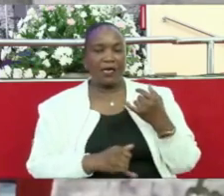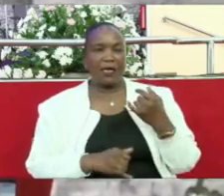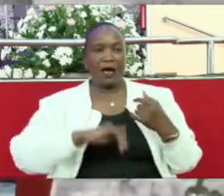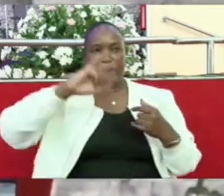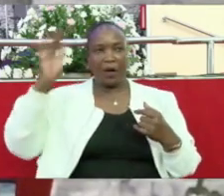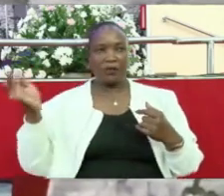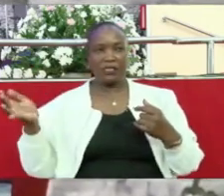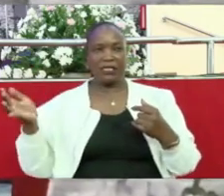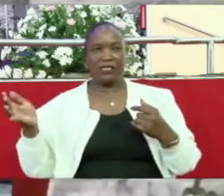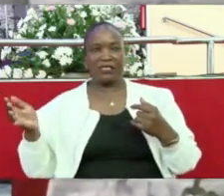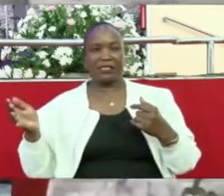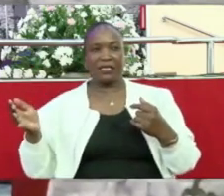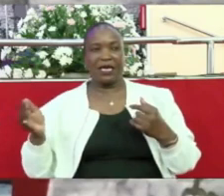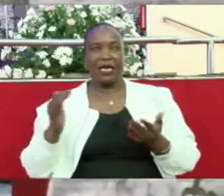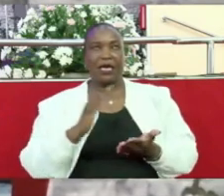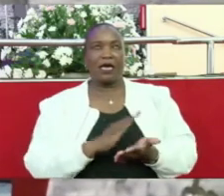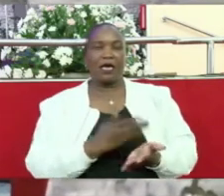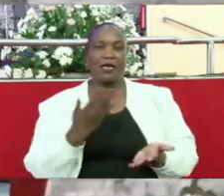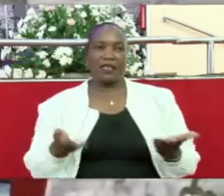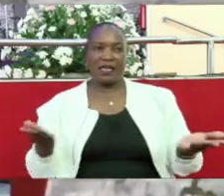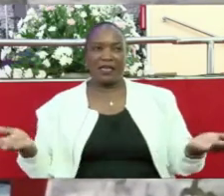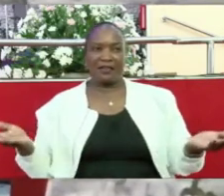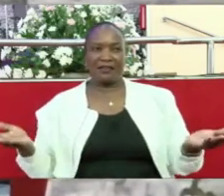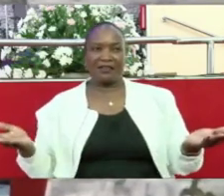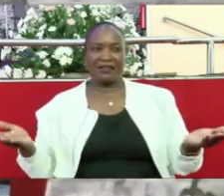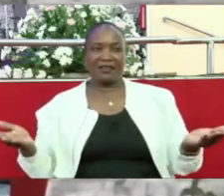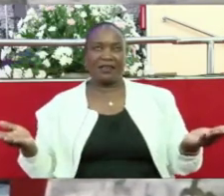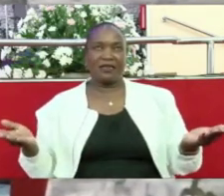anything that is limiting your sight or progress,